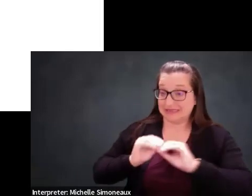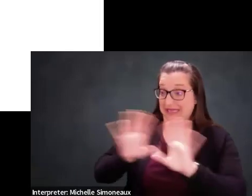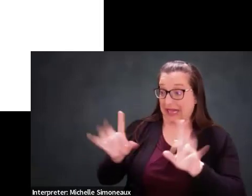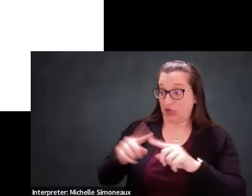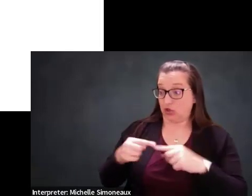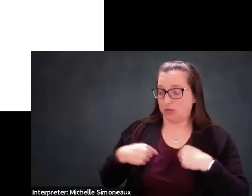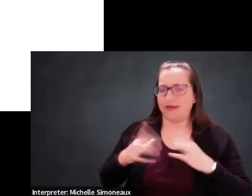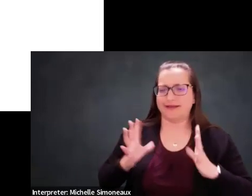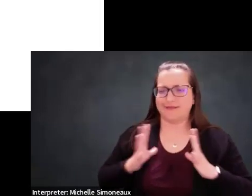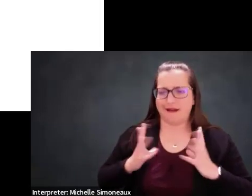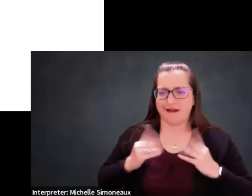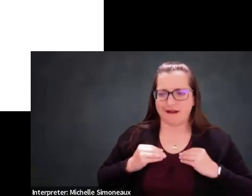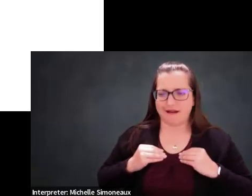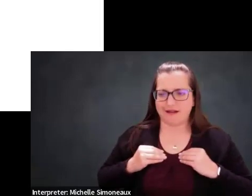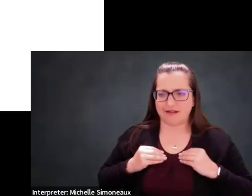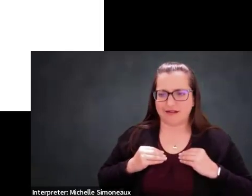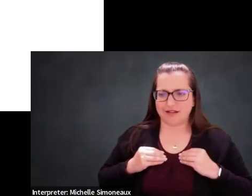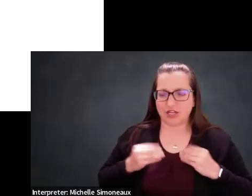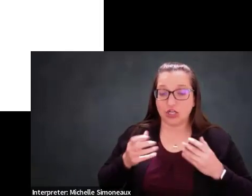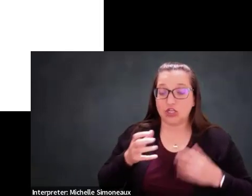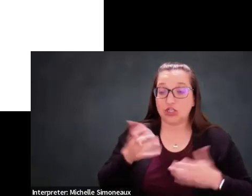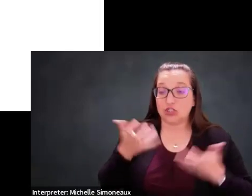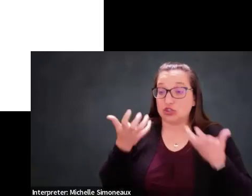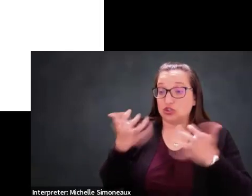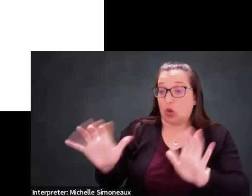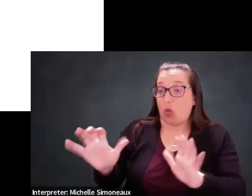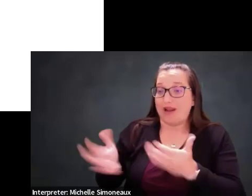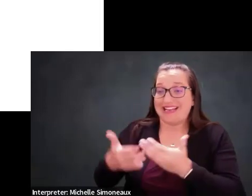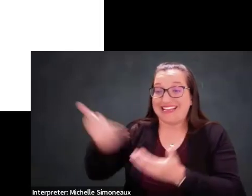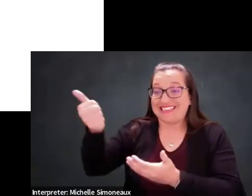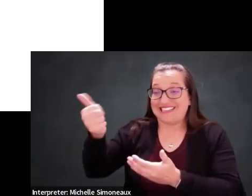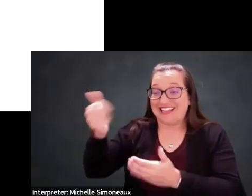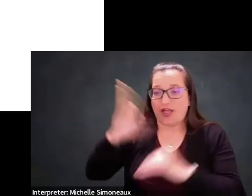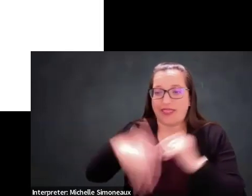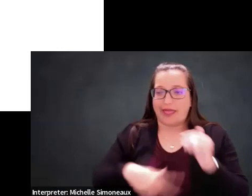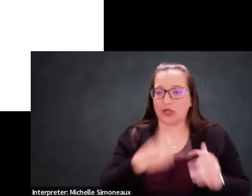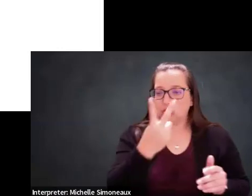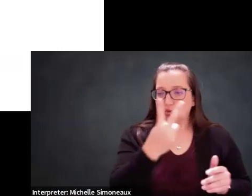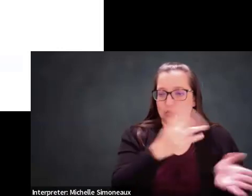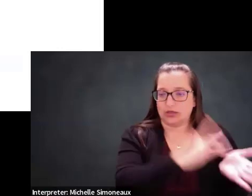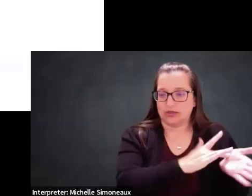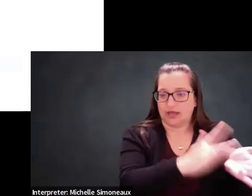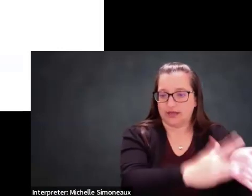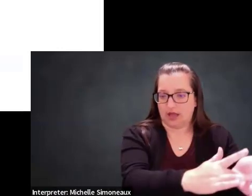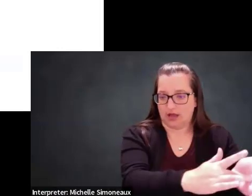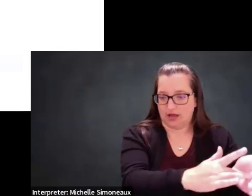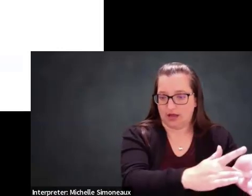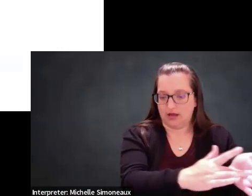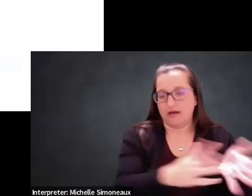just don't want it's much easier for them than, than having to do two touches on the device. And again, I accept.